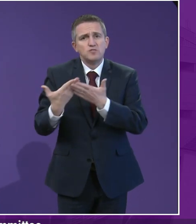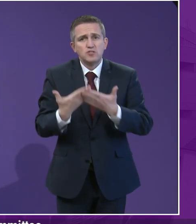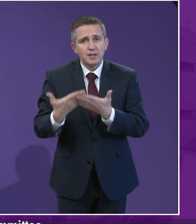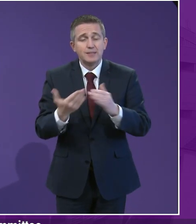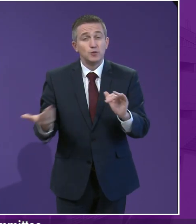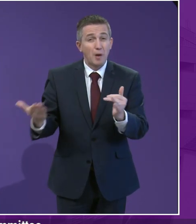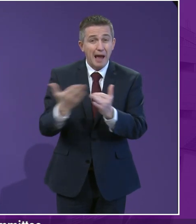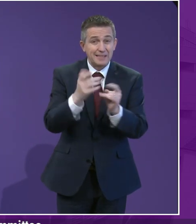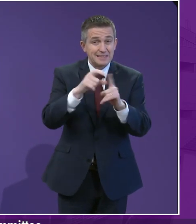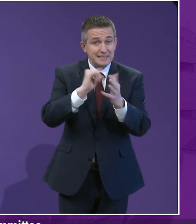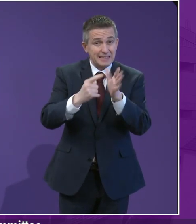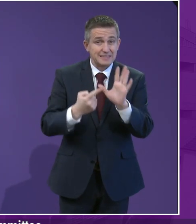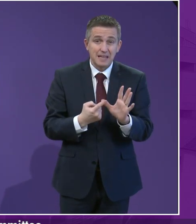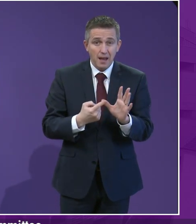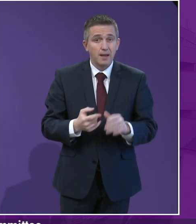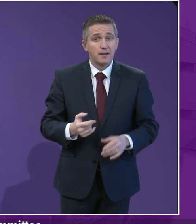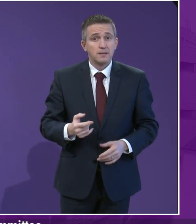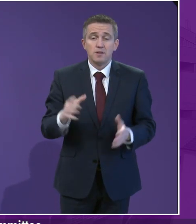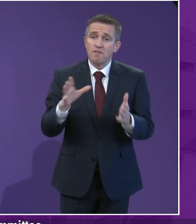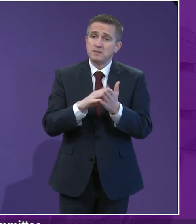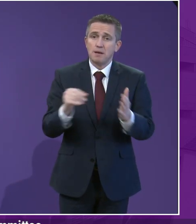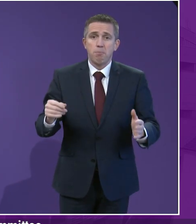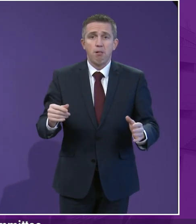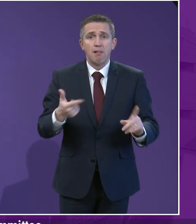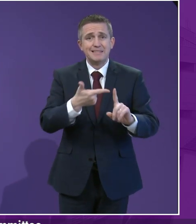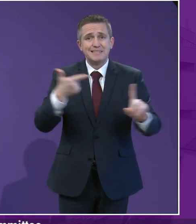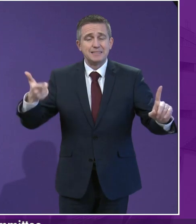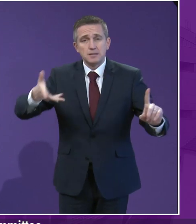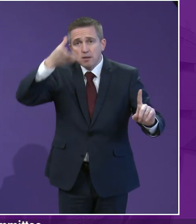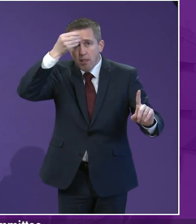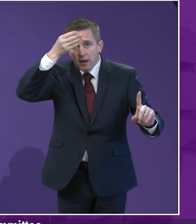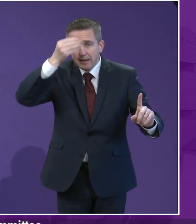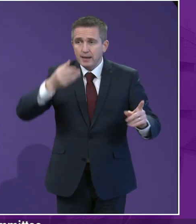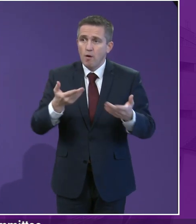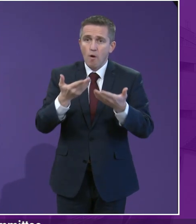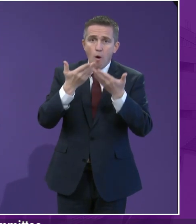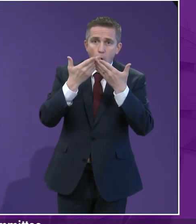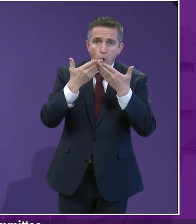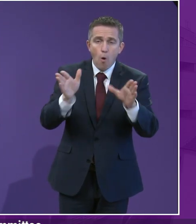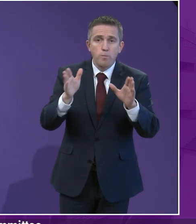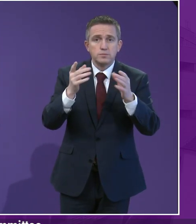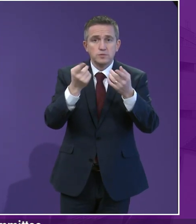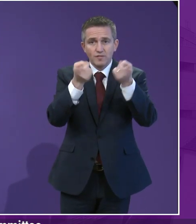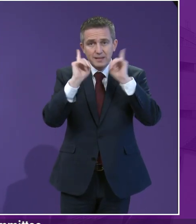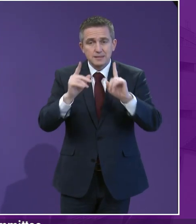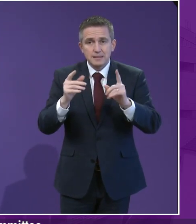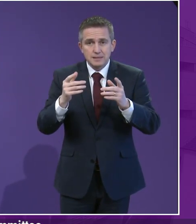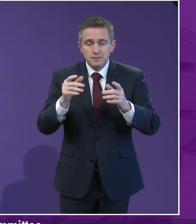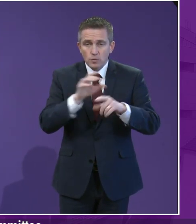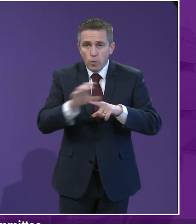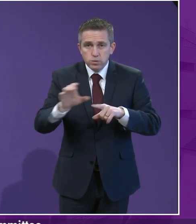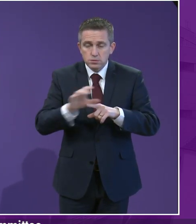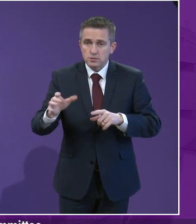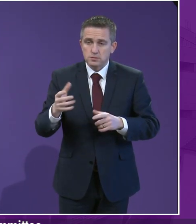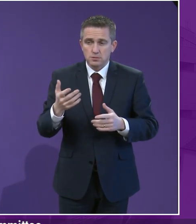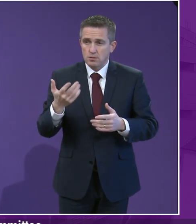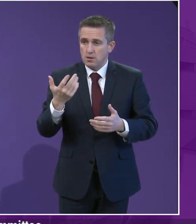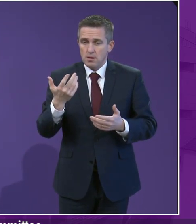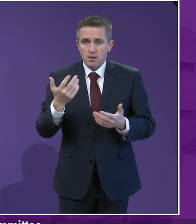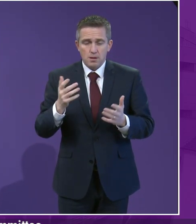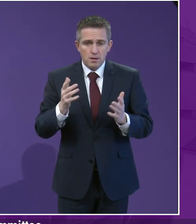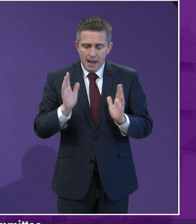beneficial. Thank you so much. In terms of DSA and the criteria, a massive problem